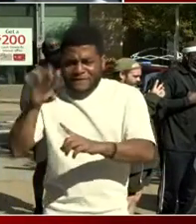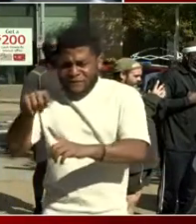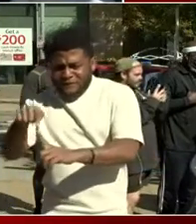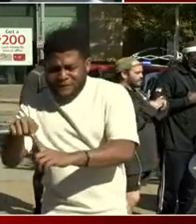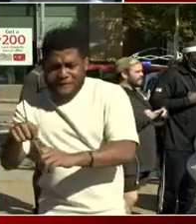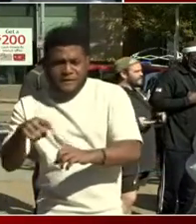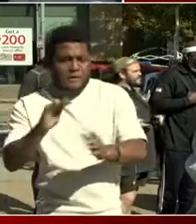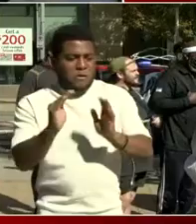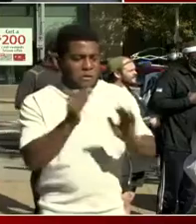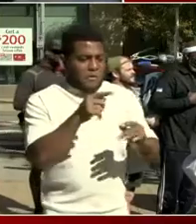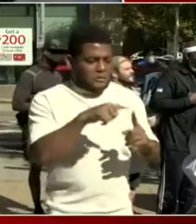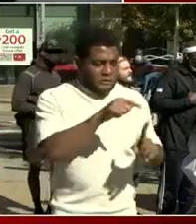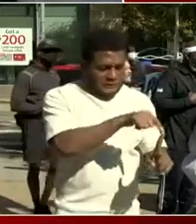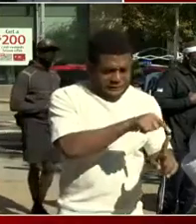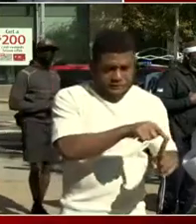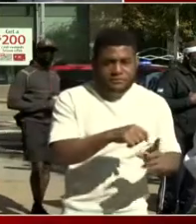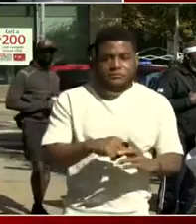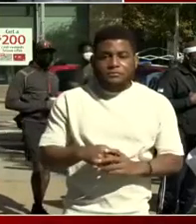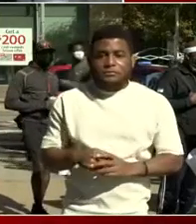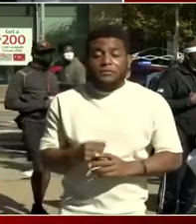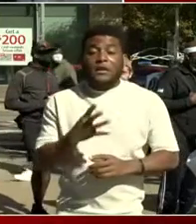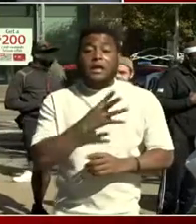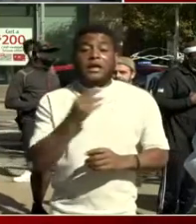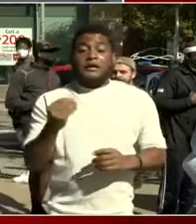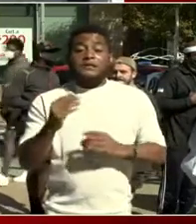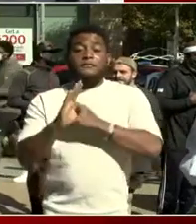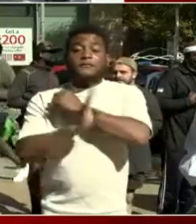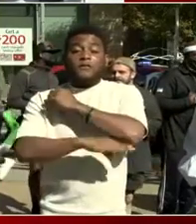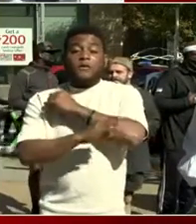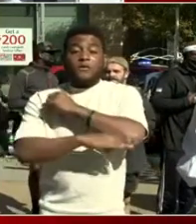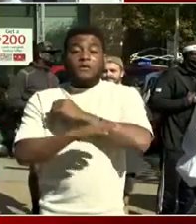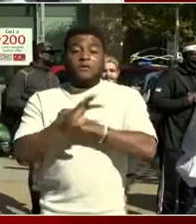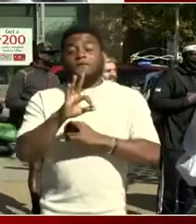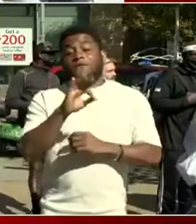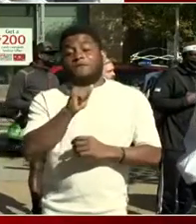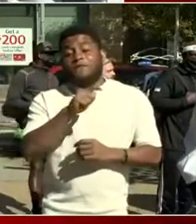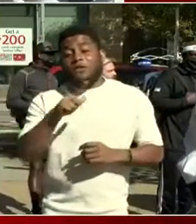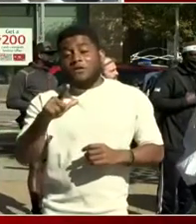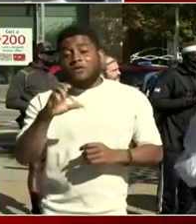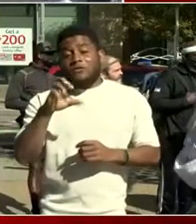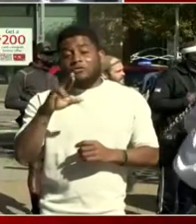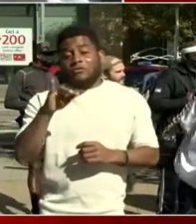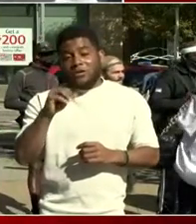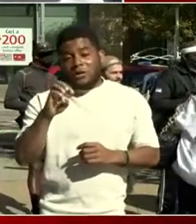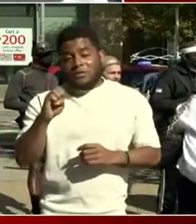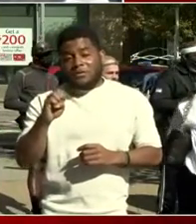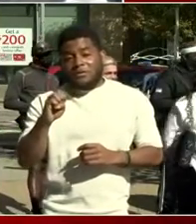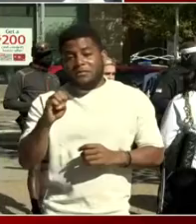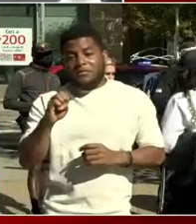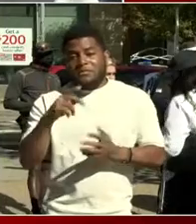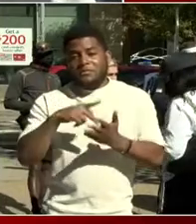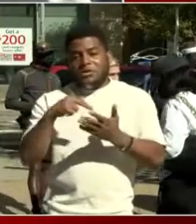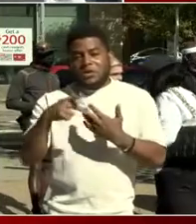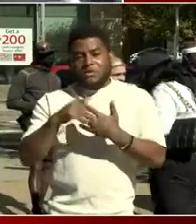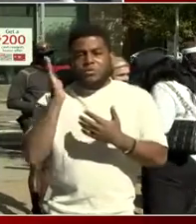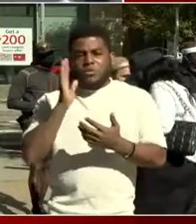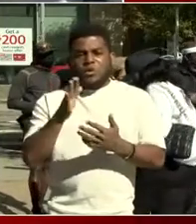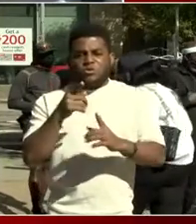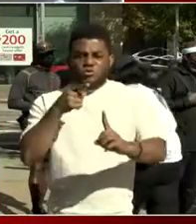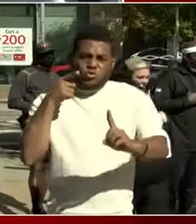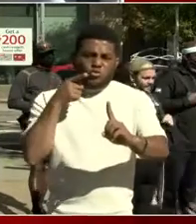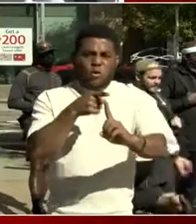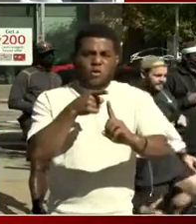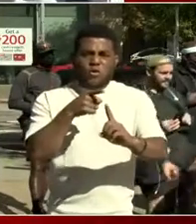violence. And with the Fall Crime Prevention Initiative, we will target 5 of those neighborhoods.